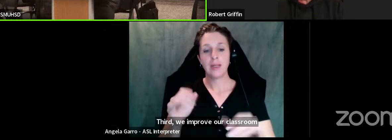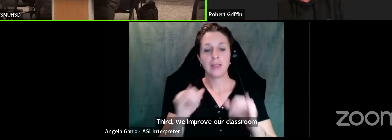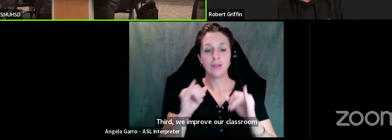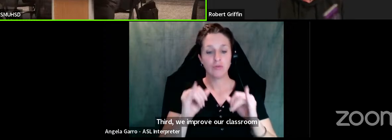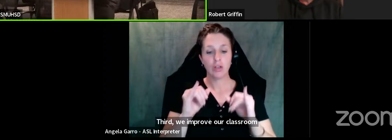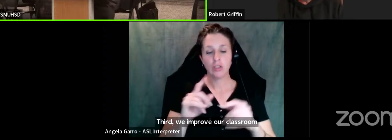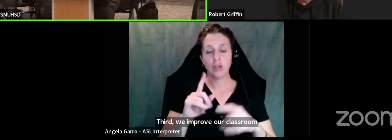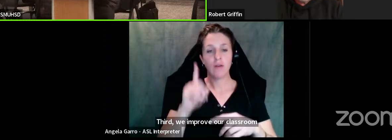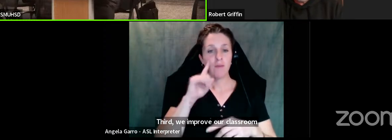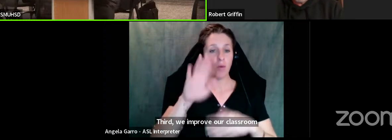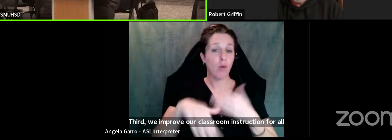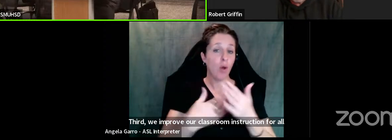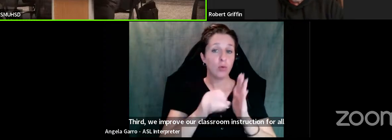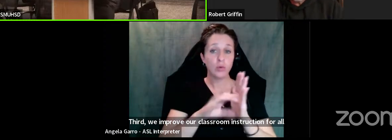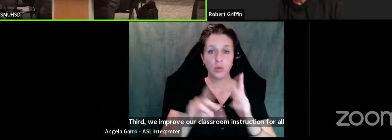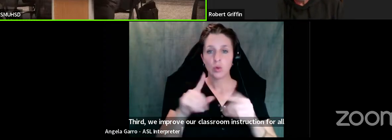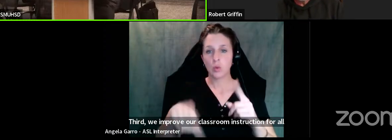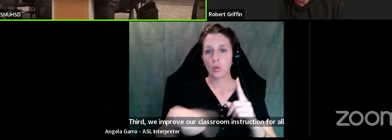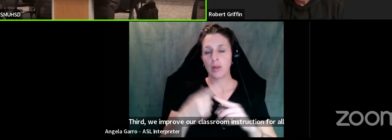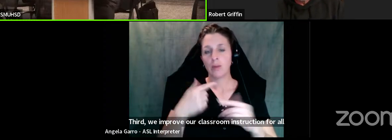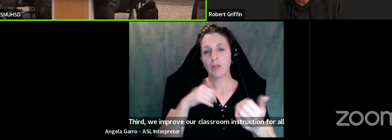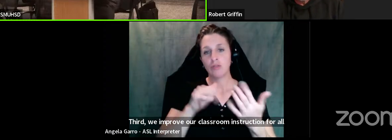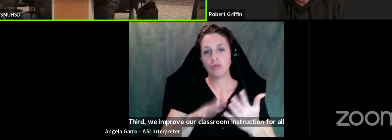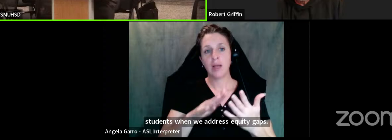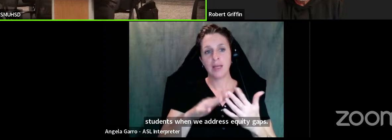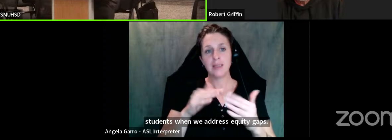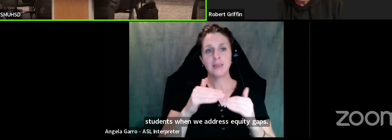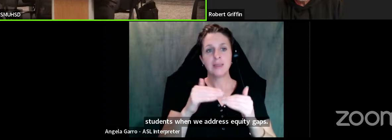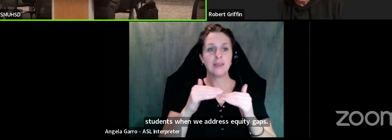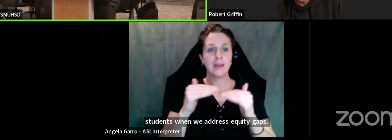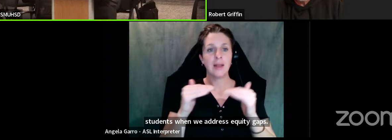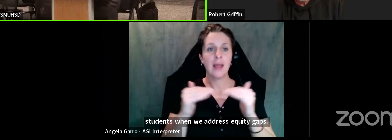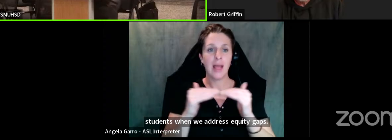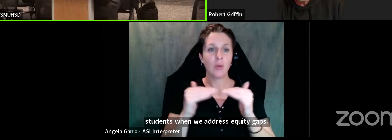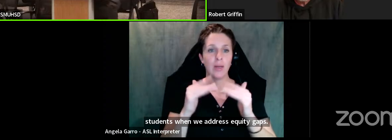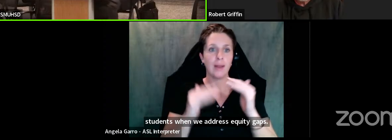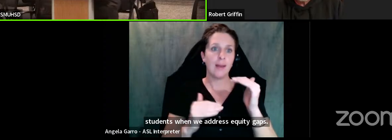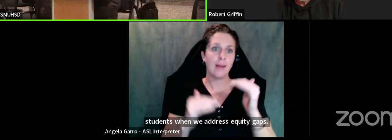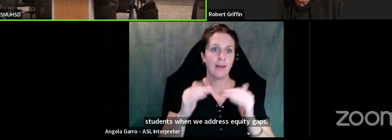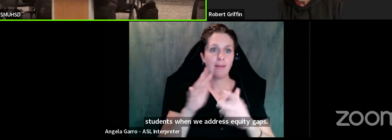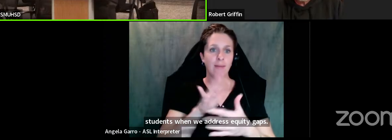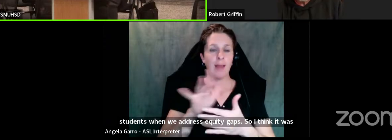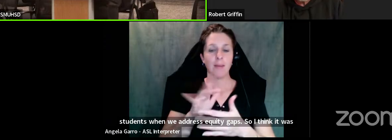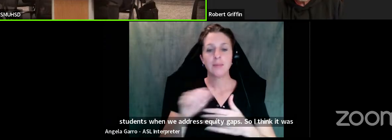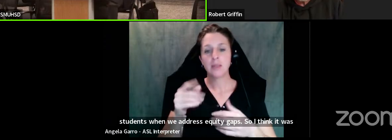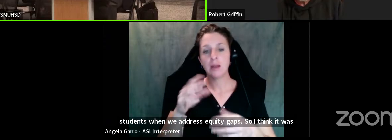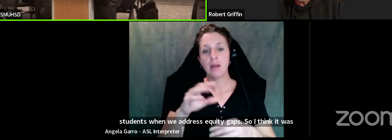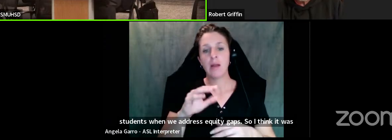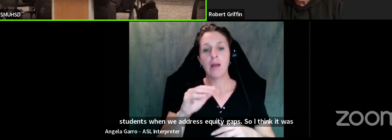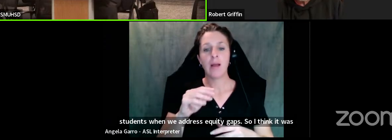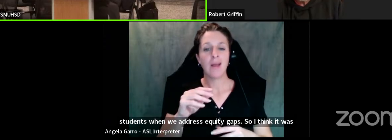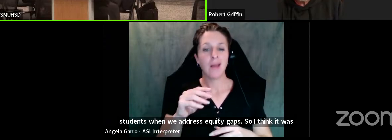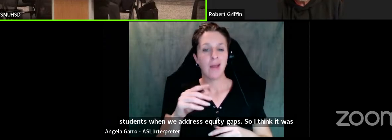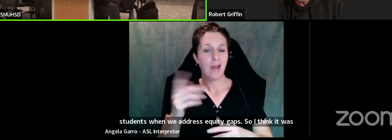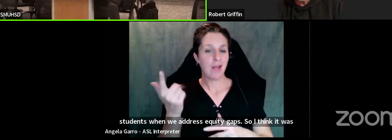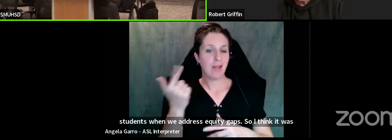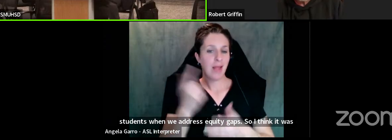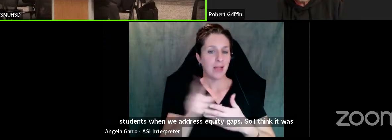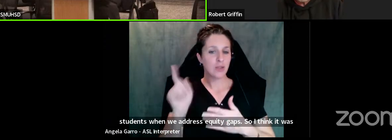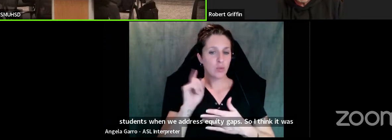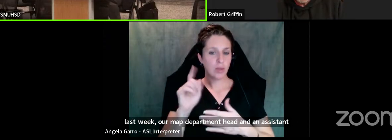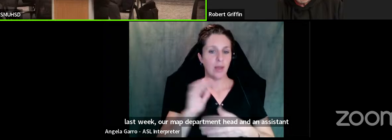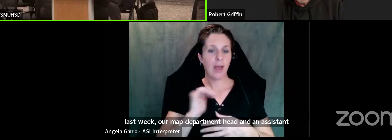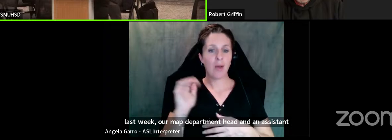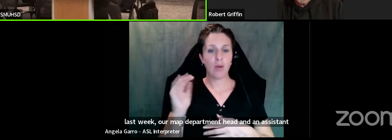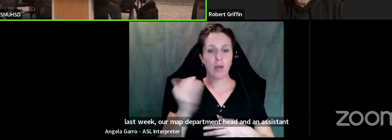equity gaps. So I think it was last week, our math department head and an assistant principal joined the math